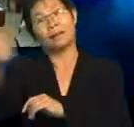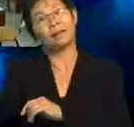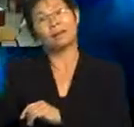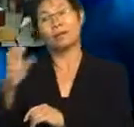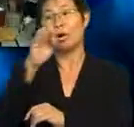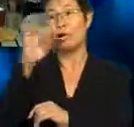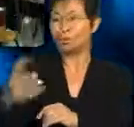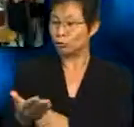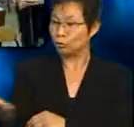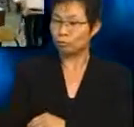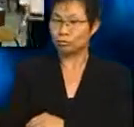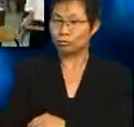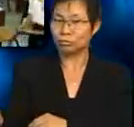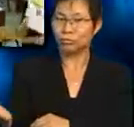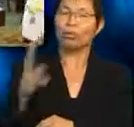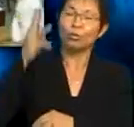Okay, the rest of you